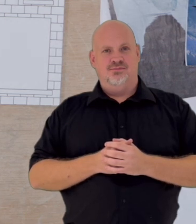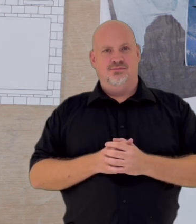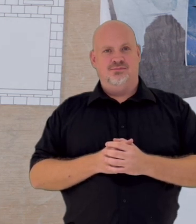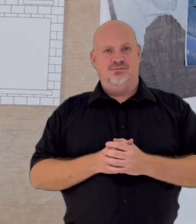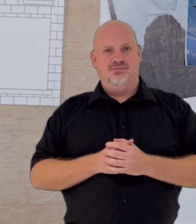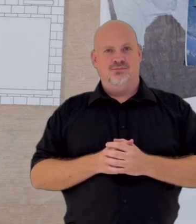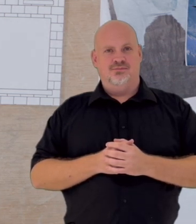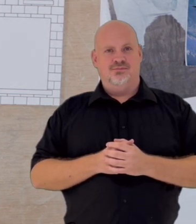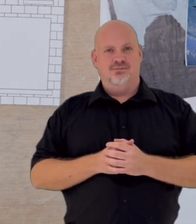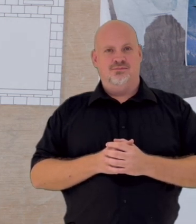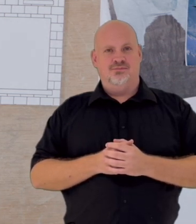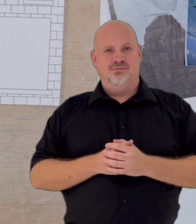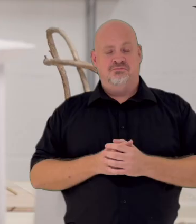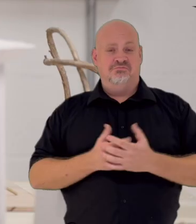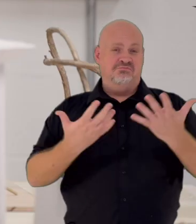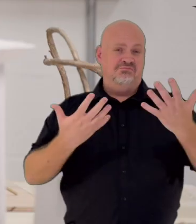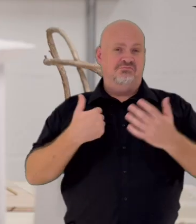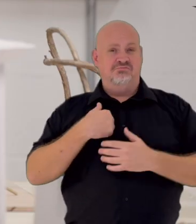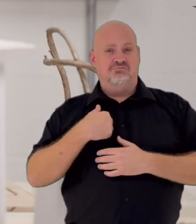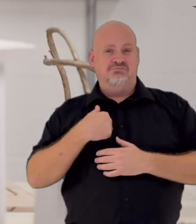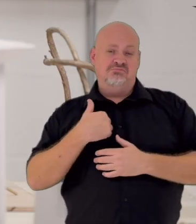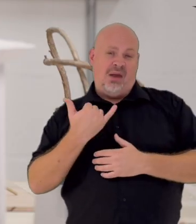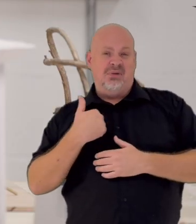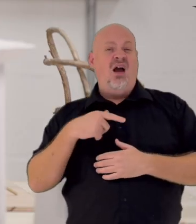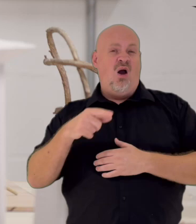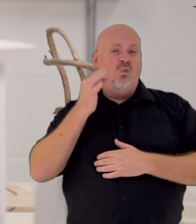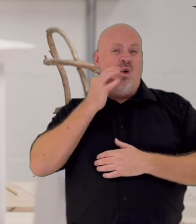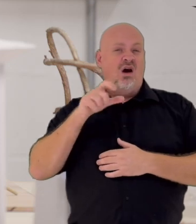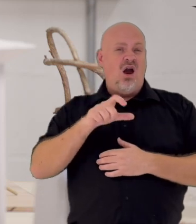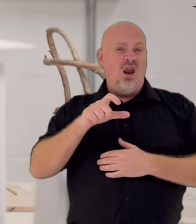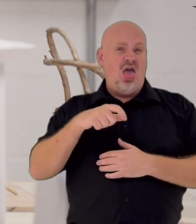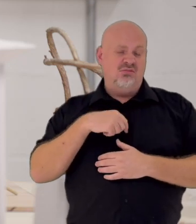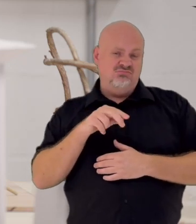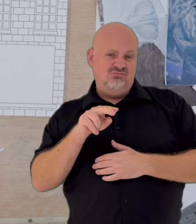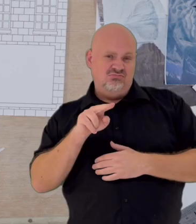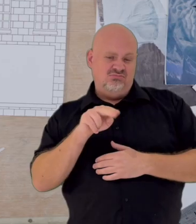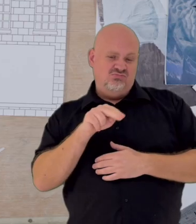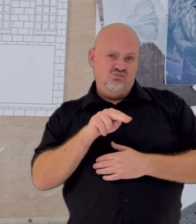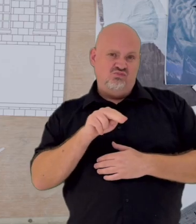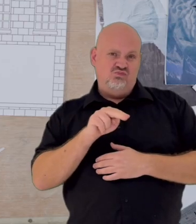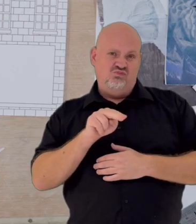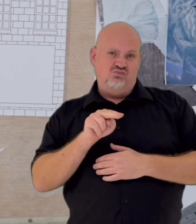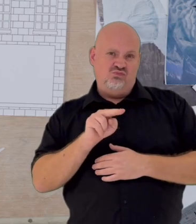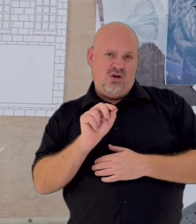And then I might use some watercolours to colour him in.